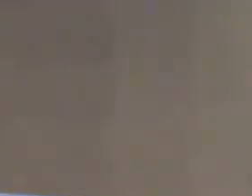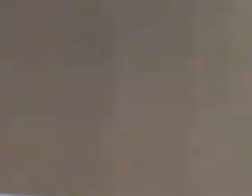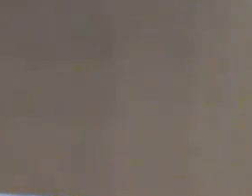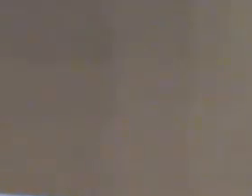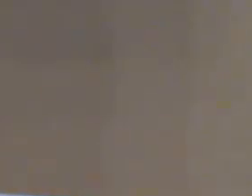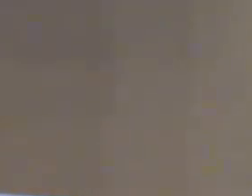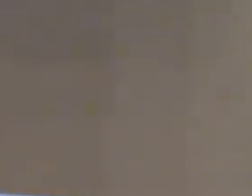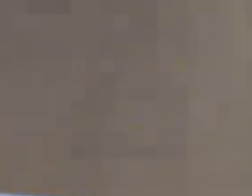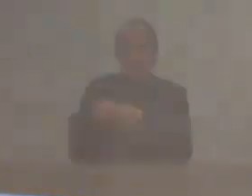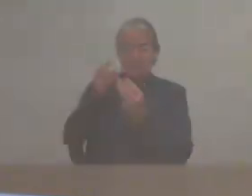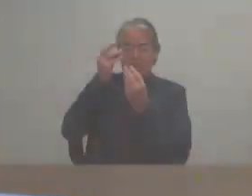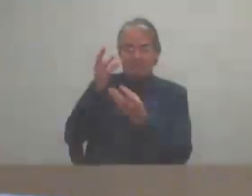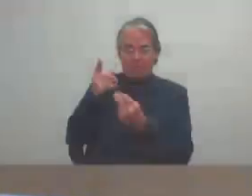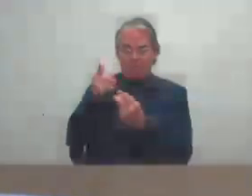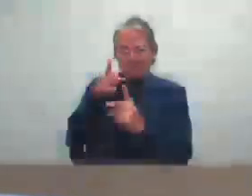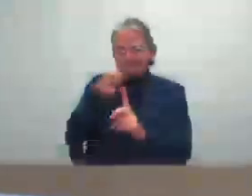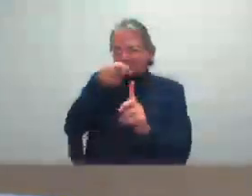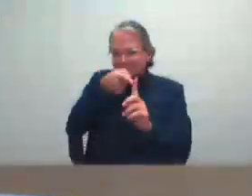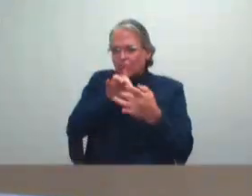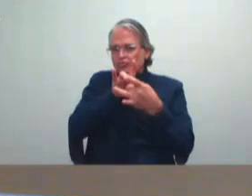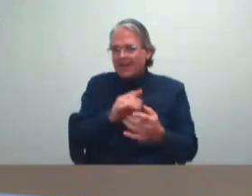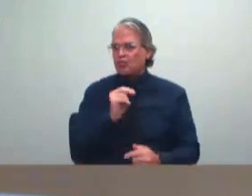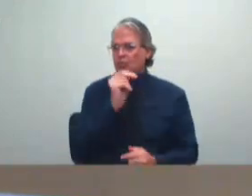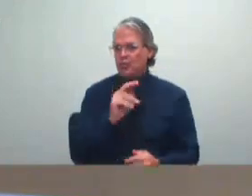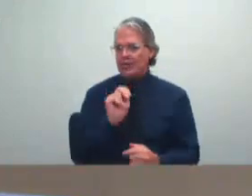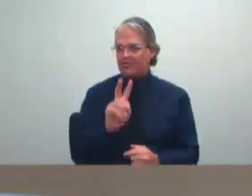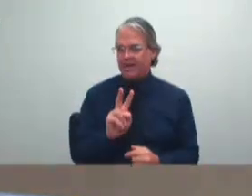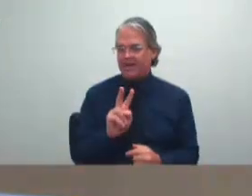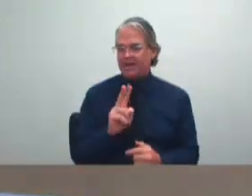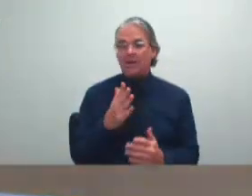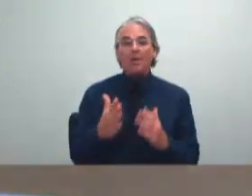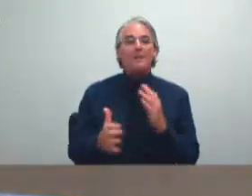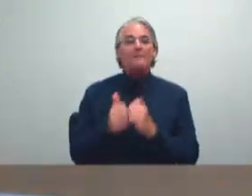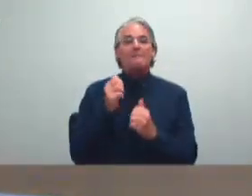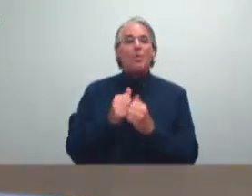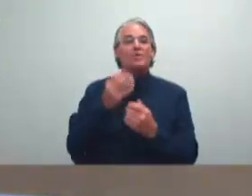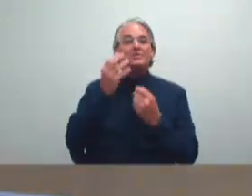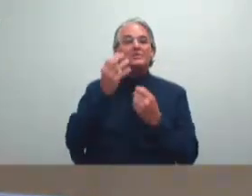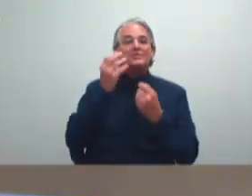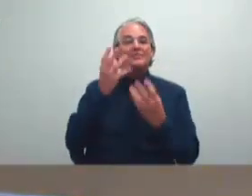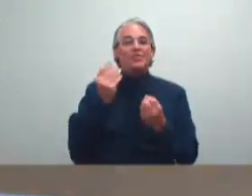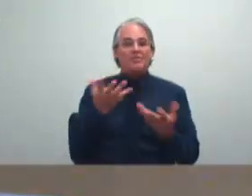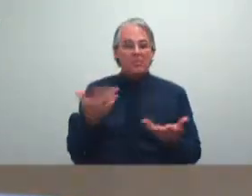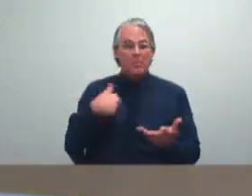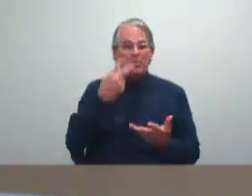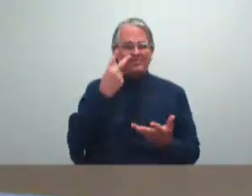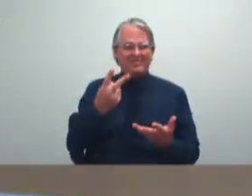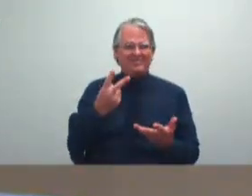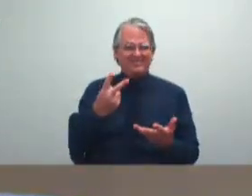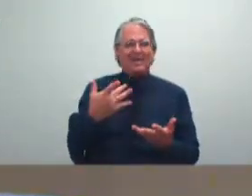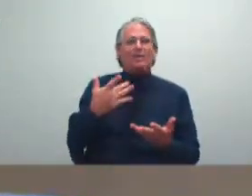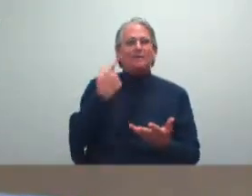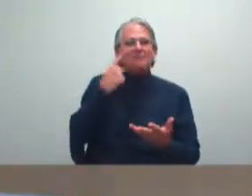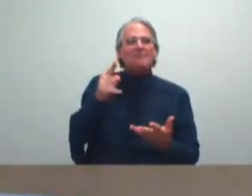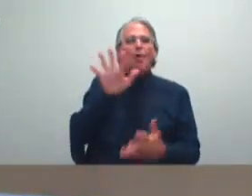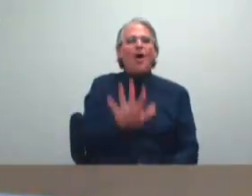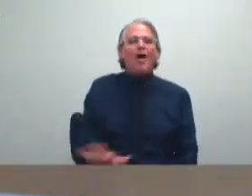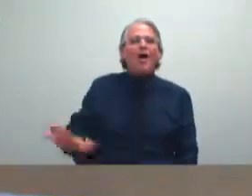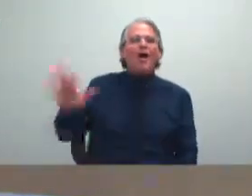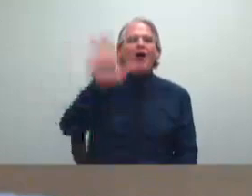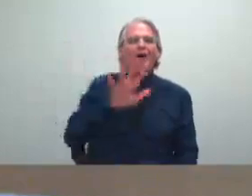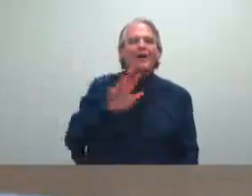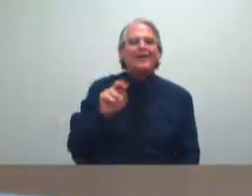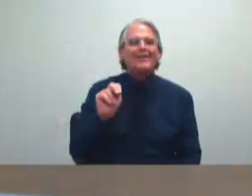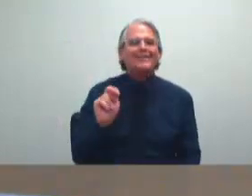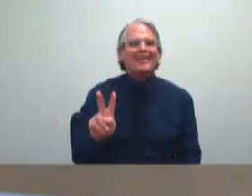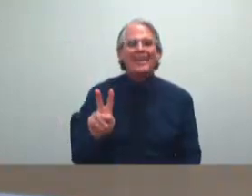Most of the data that we've seen for our whole community has a lot to do with the whole state. How are we doing as a state? And much of it, since